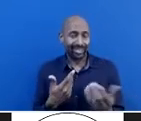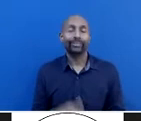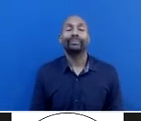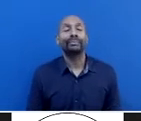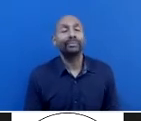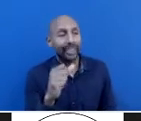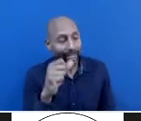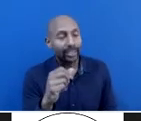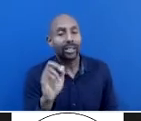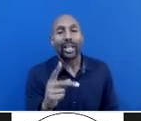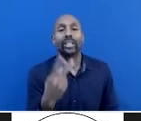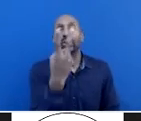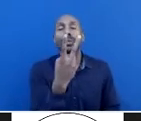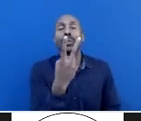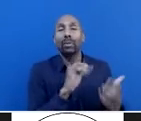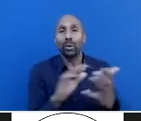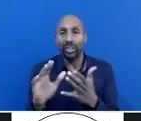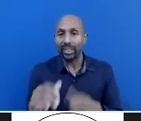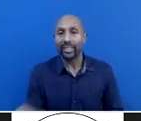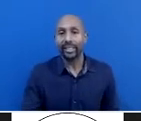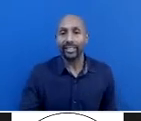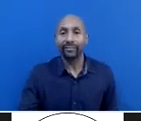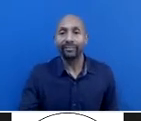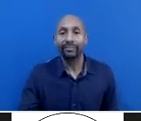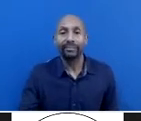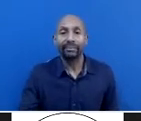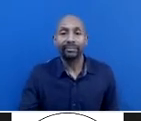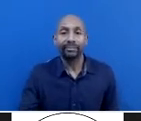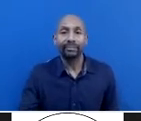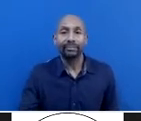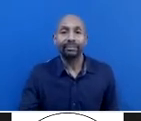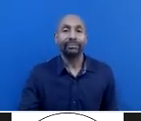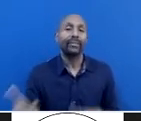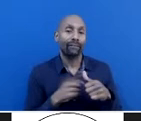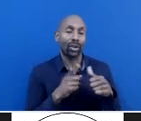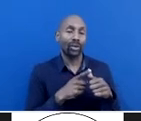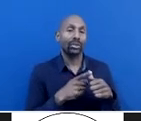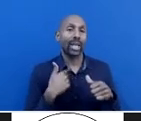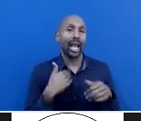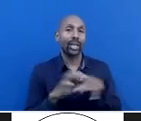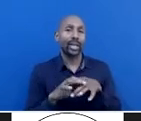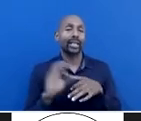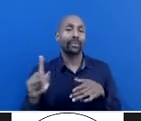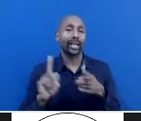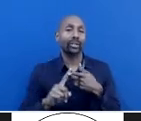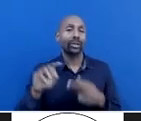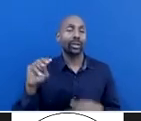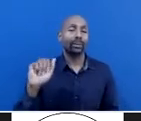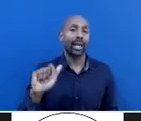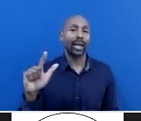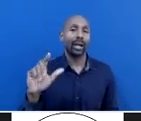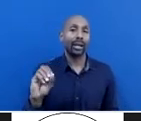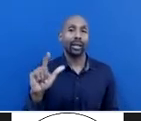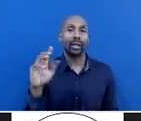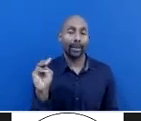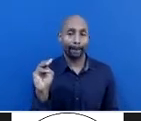the first, we'll go back to Malcolm, right? And the engagement